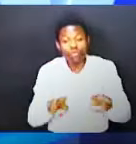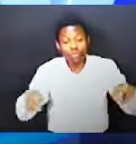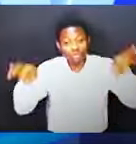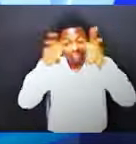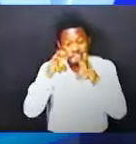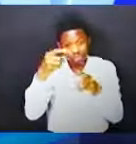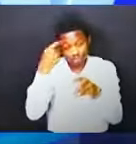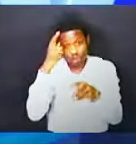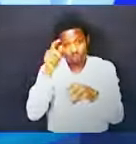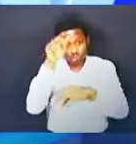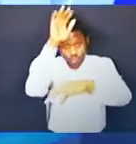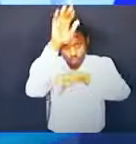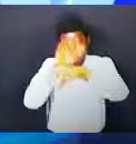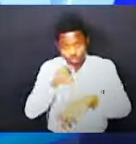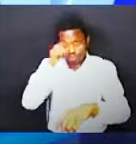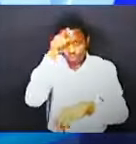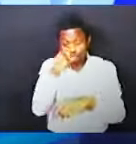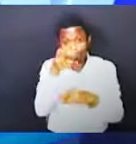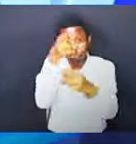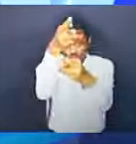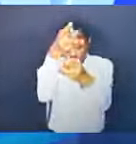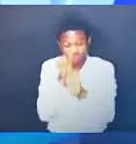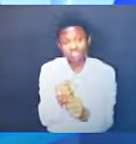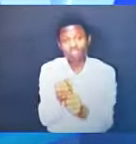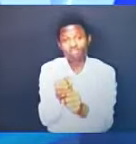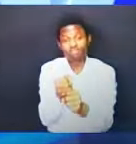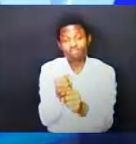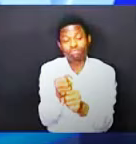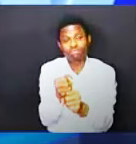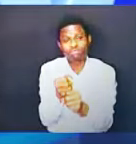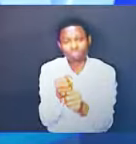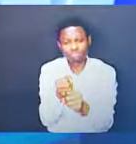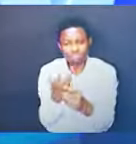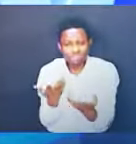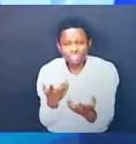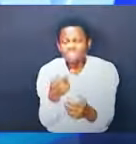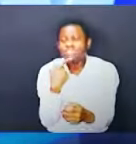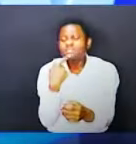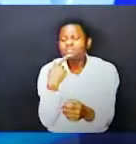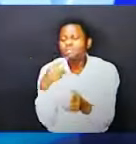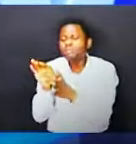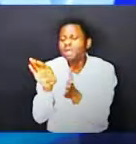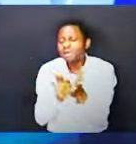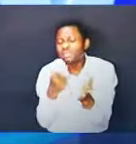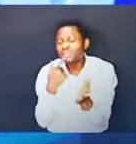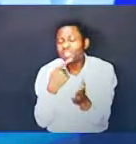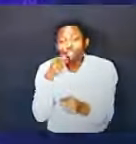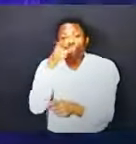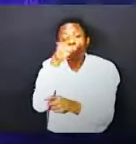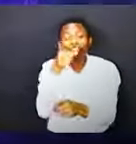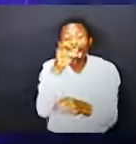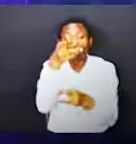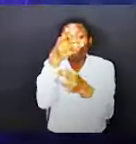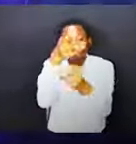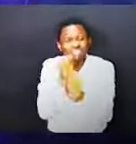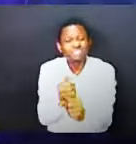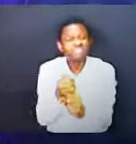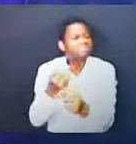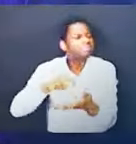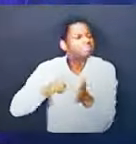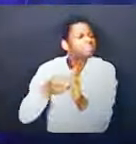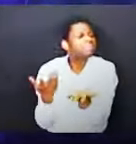life worthy of the calling you have received. Now, if he says you have received, he's suggesting